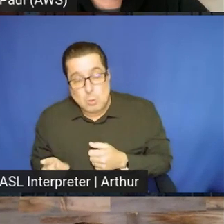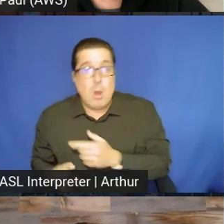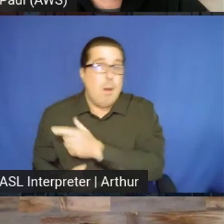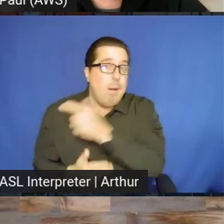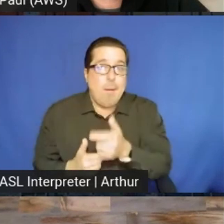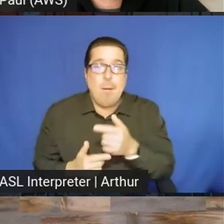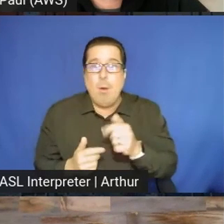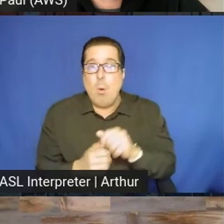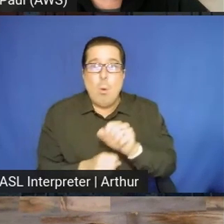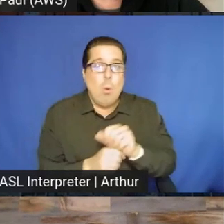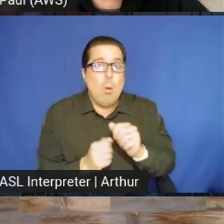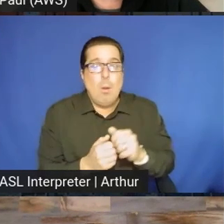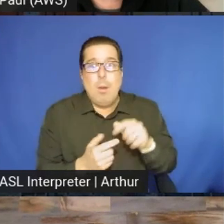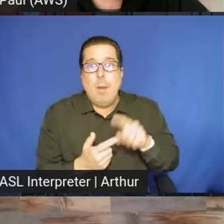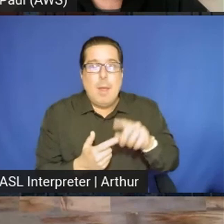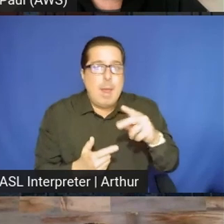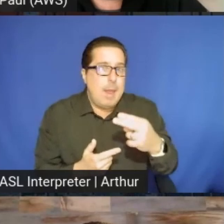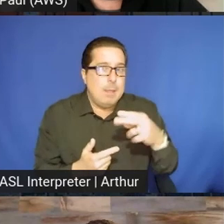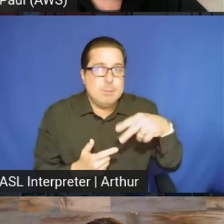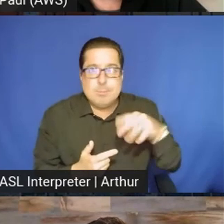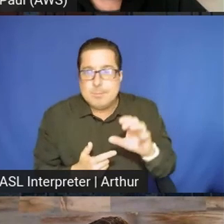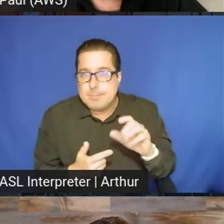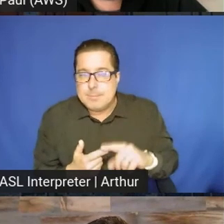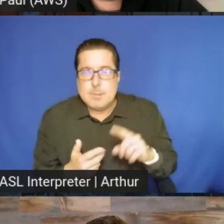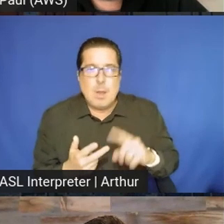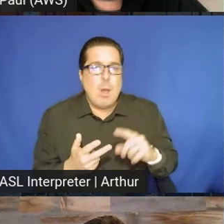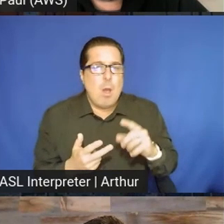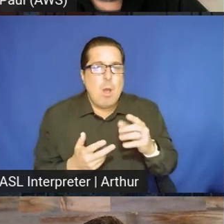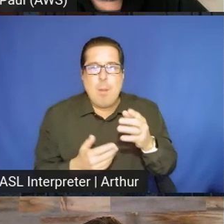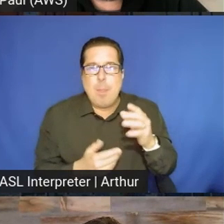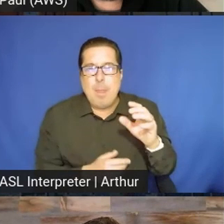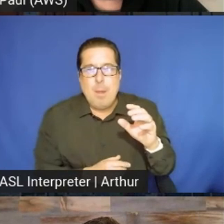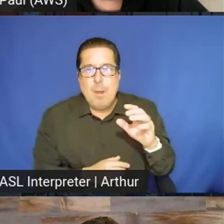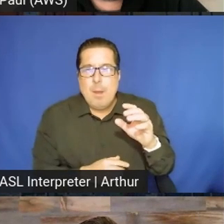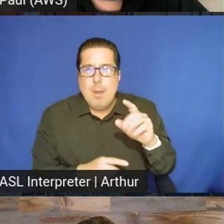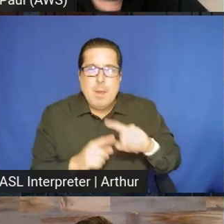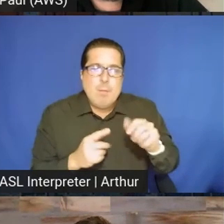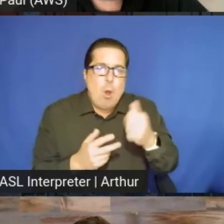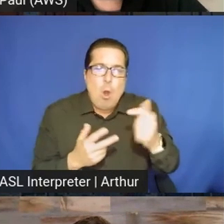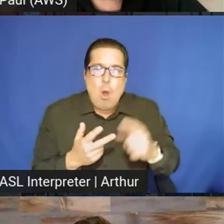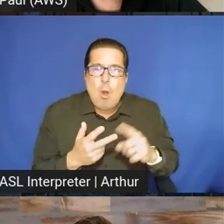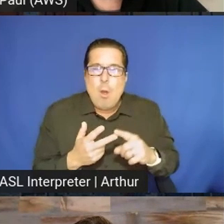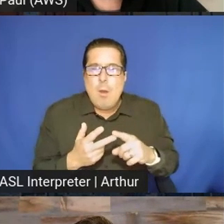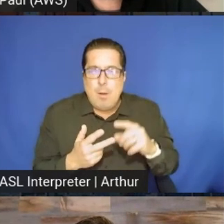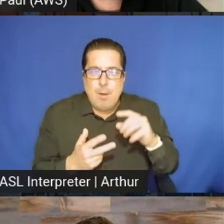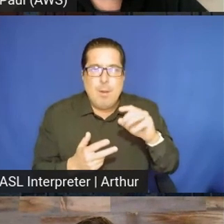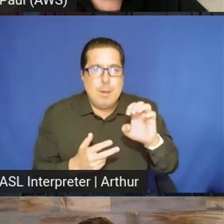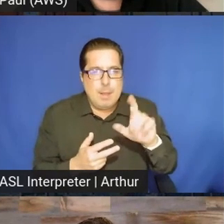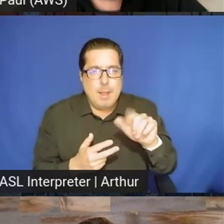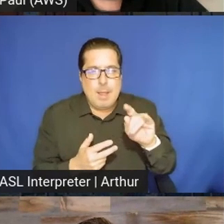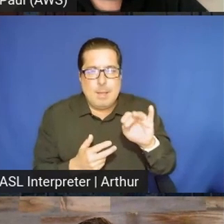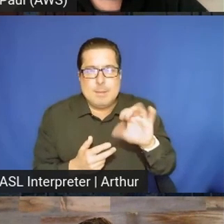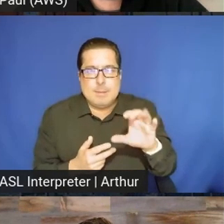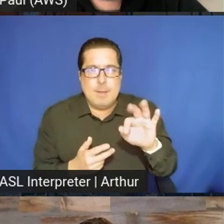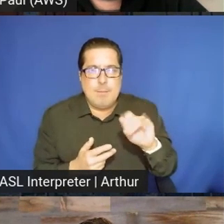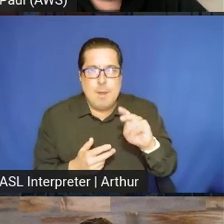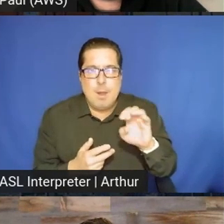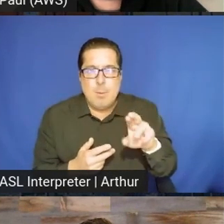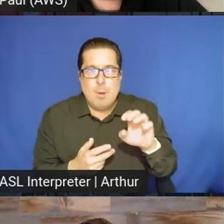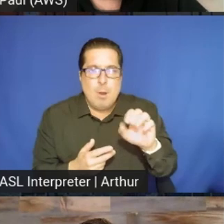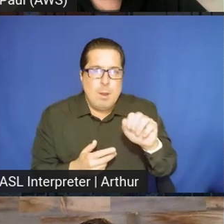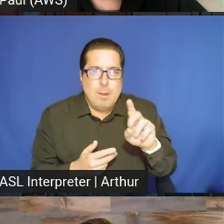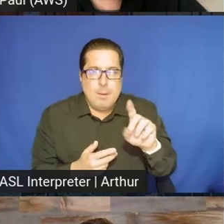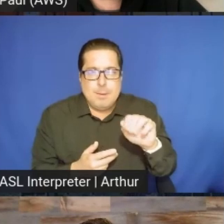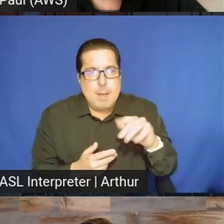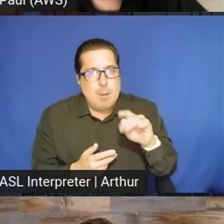workloads with our HPC offerings with our Elastic Fabric adapter. So there's just a ton of flexibility here.